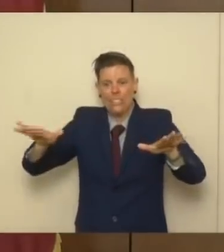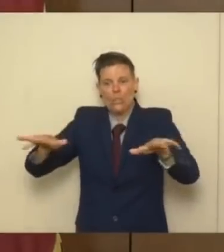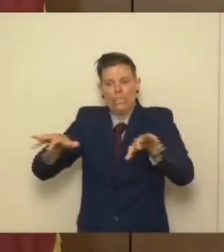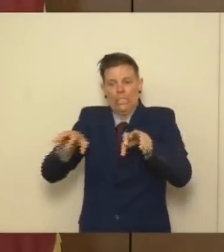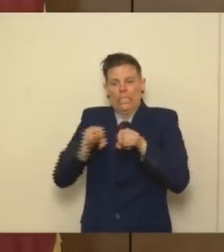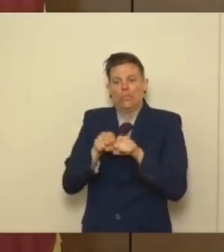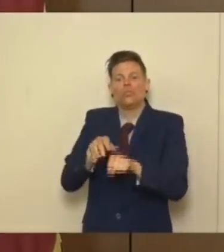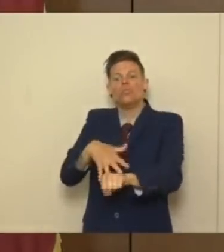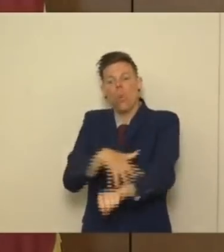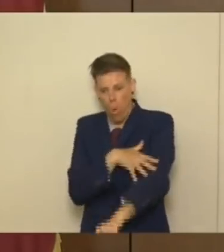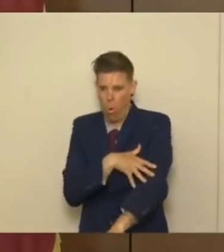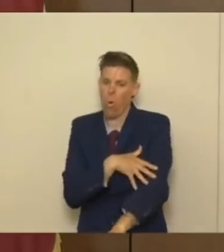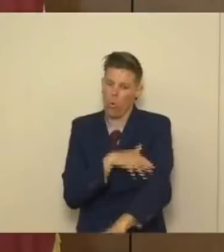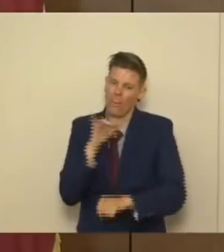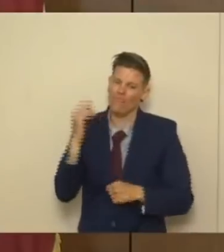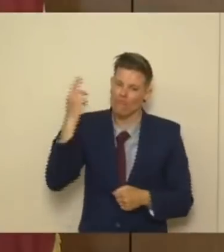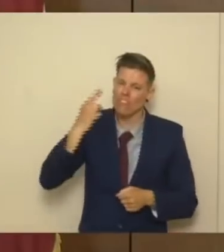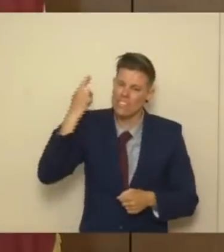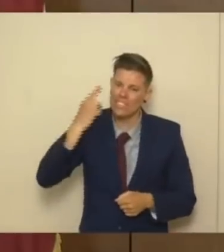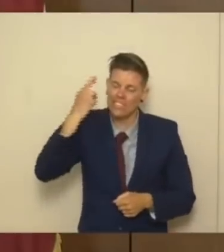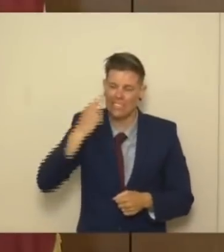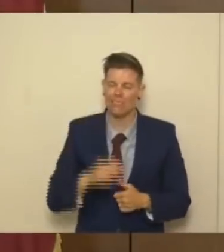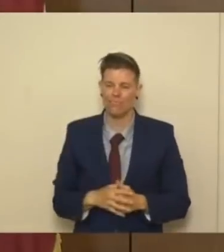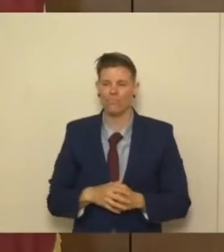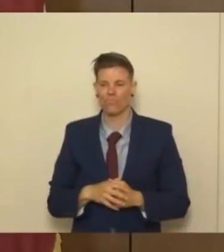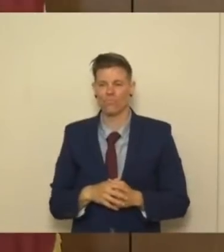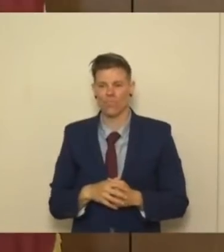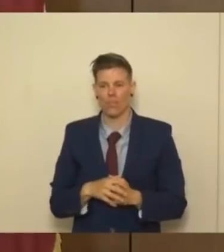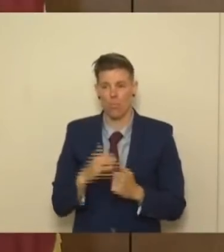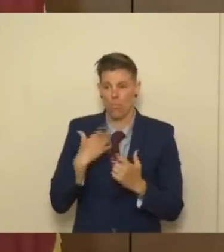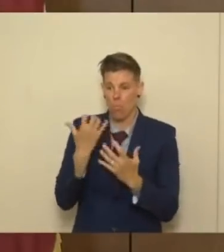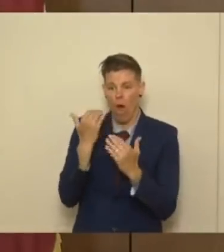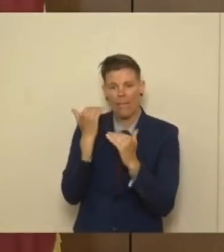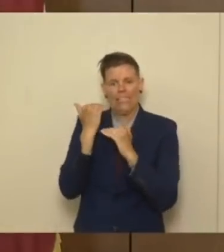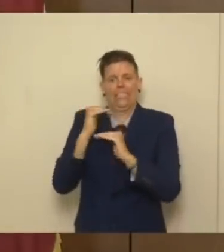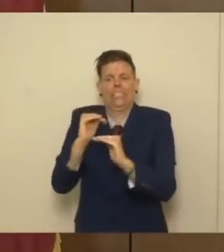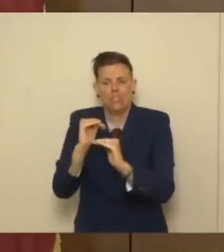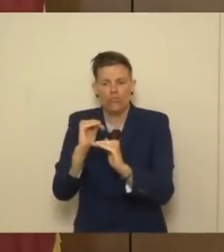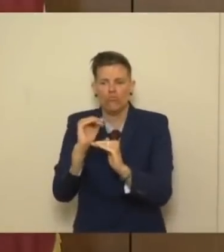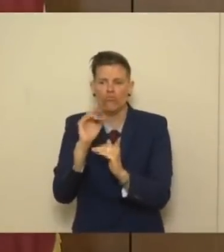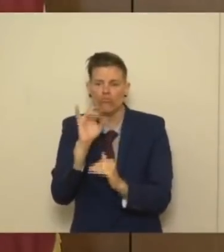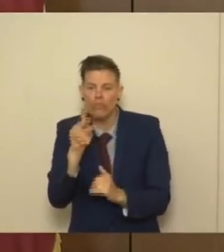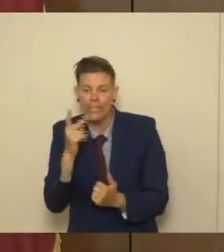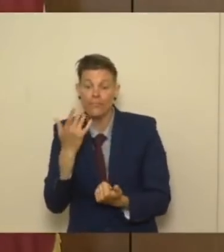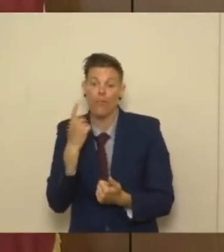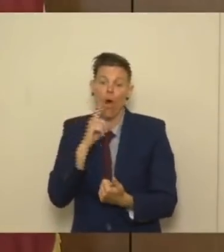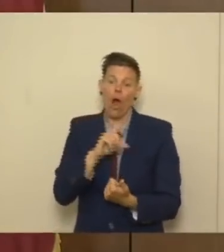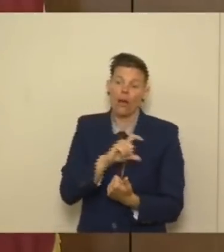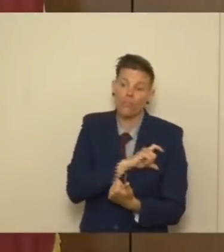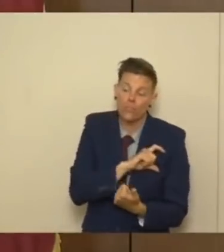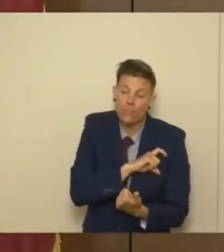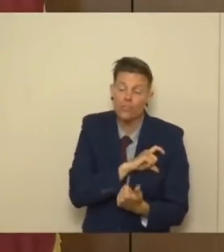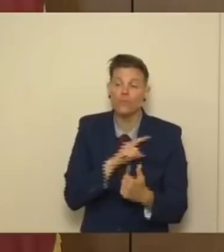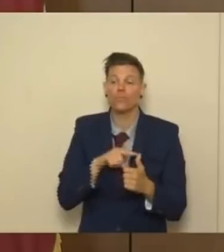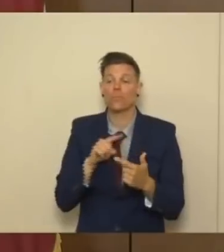risk from a guard or a nutrition worker or a healthcare worker or these facilities that are right next to each other and